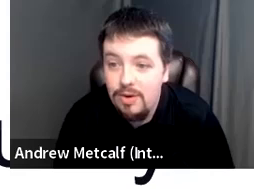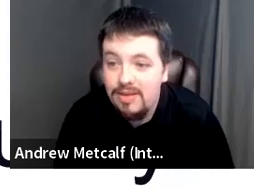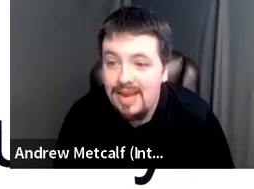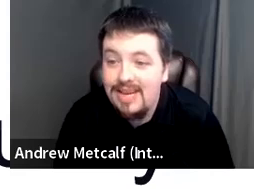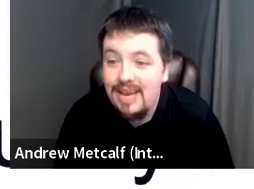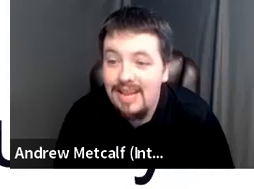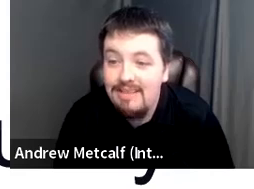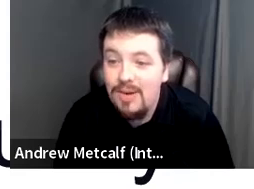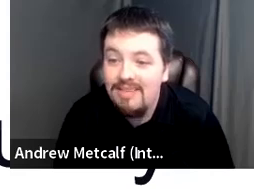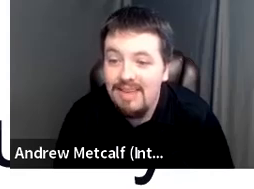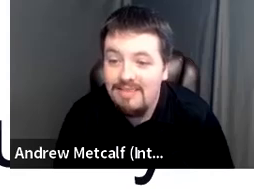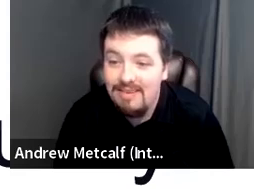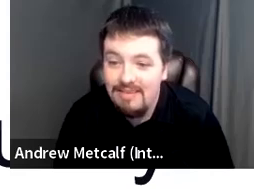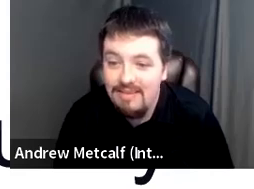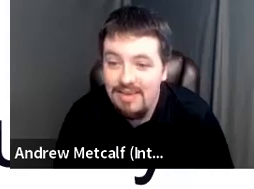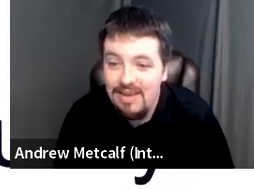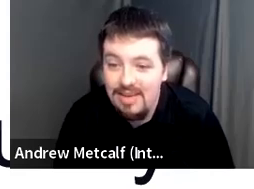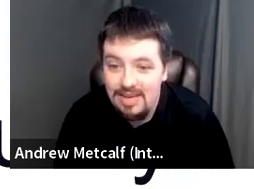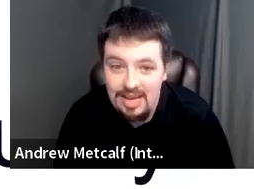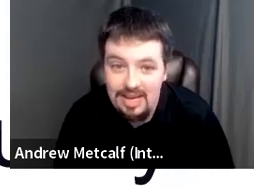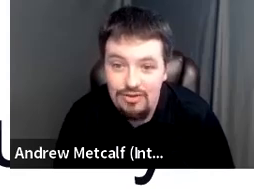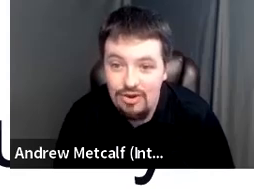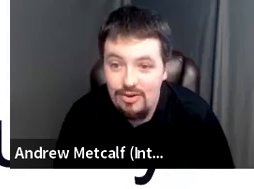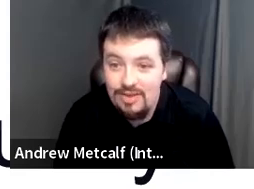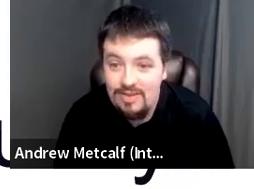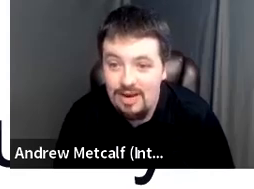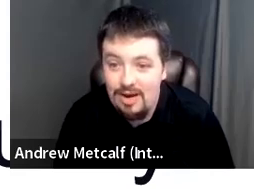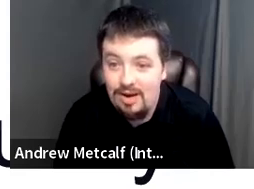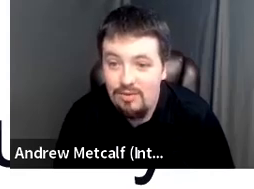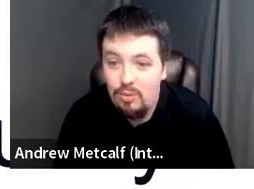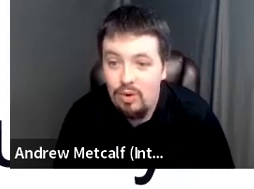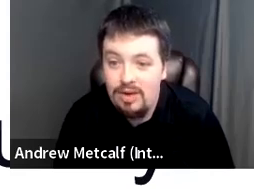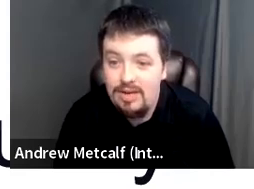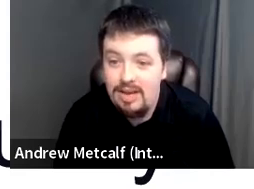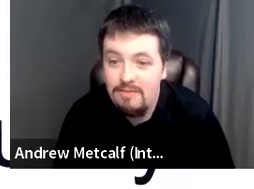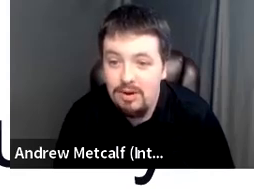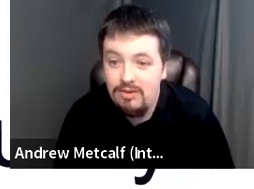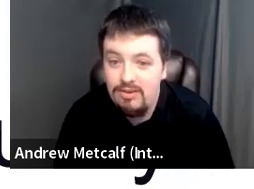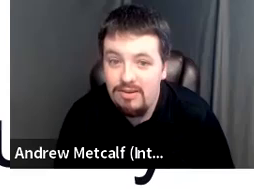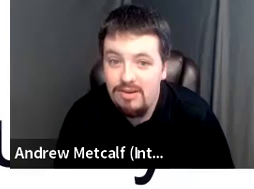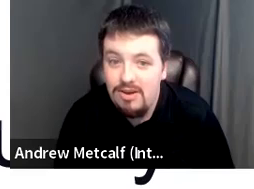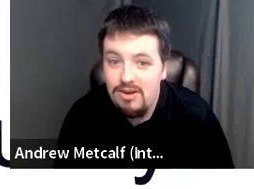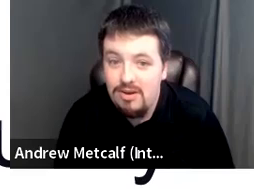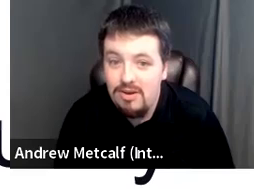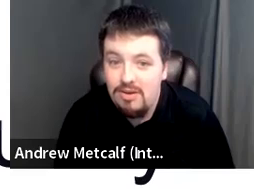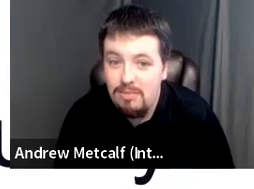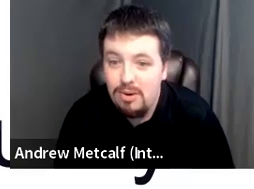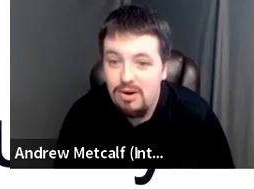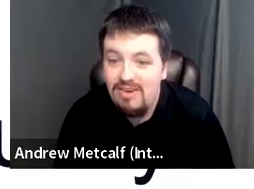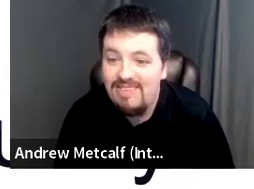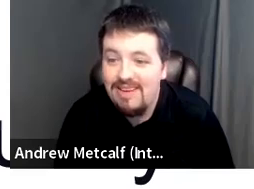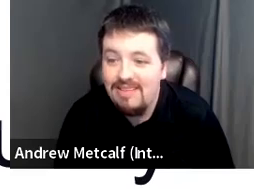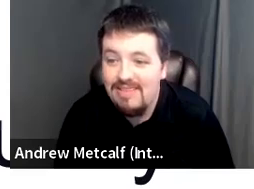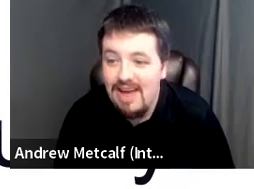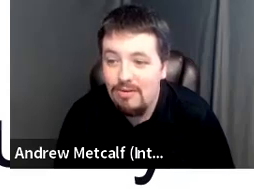And according to the 1880s US Census, it showed that there is one deaf person